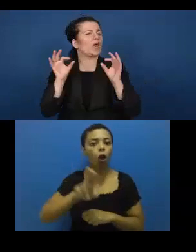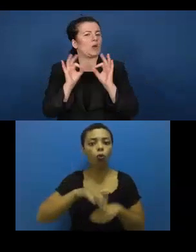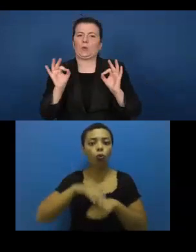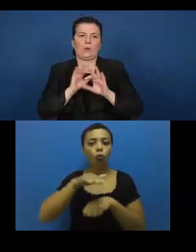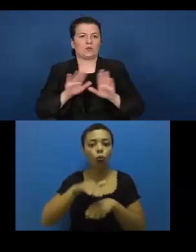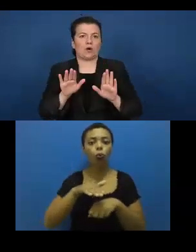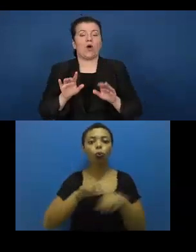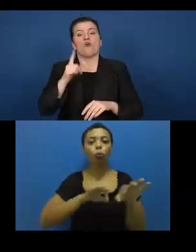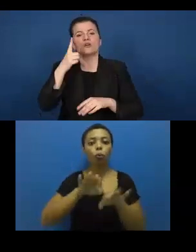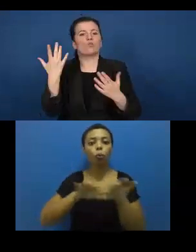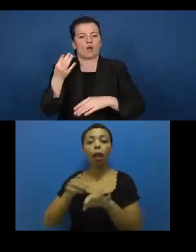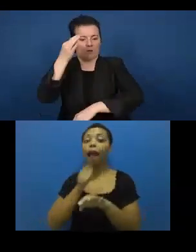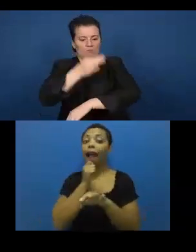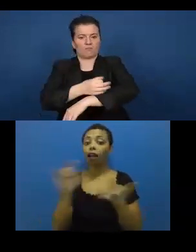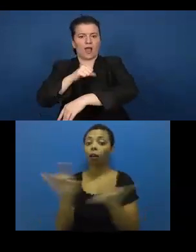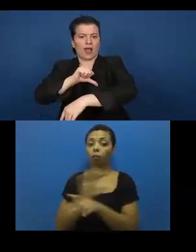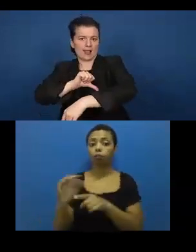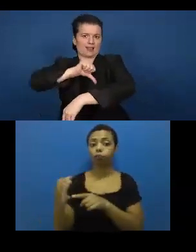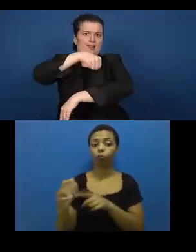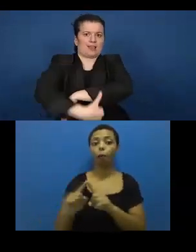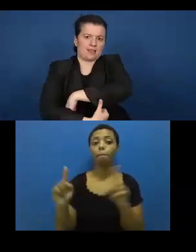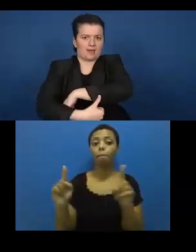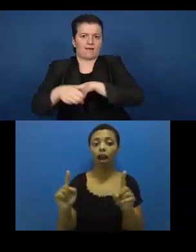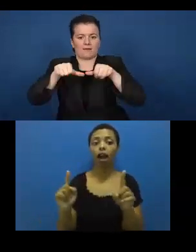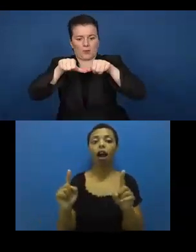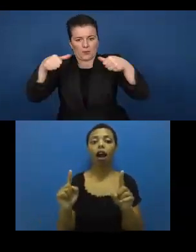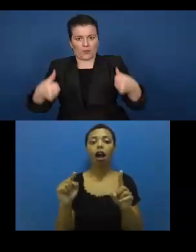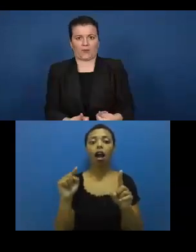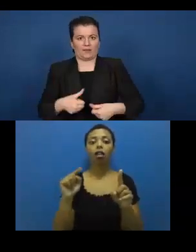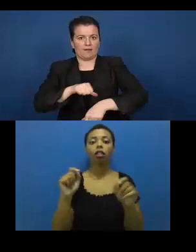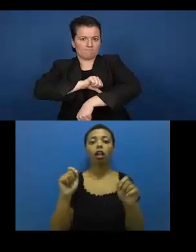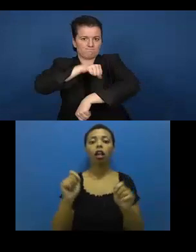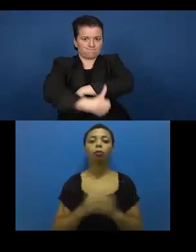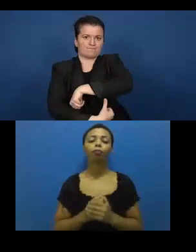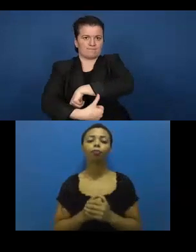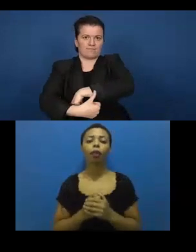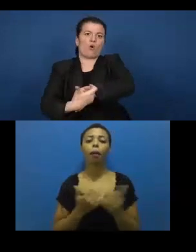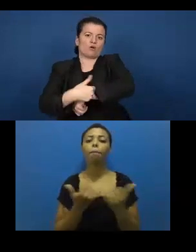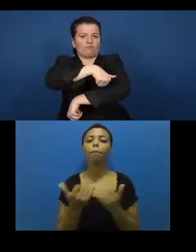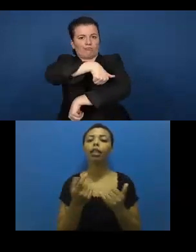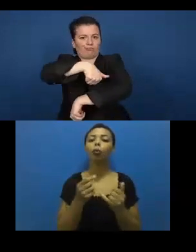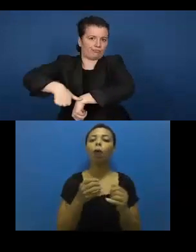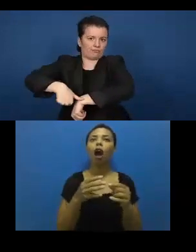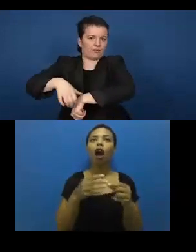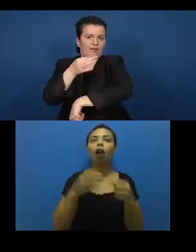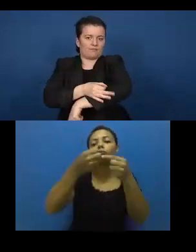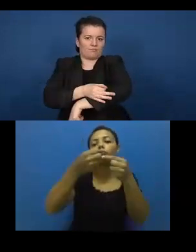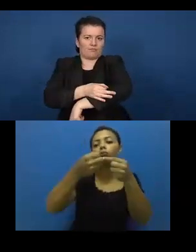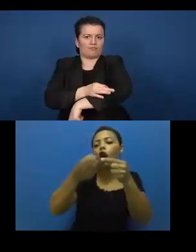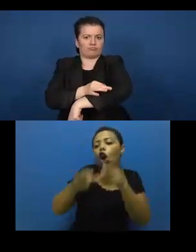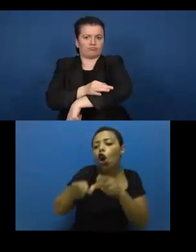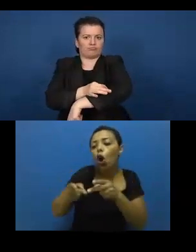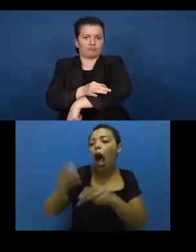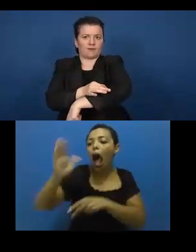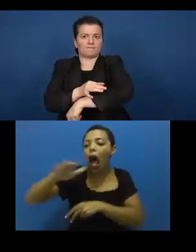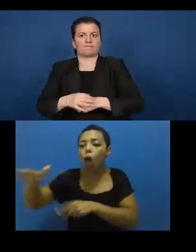taped this to the arm of participants in our studies. And I'm